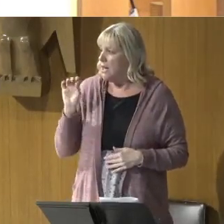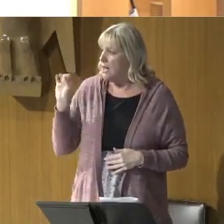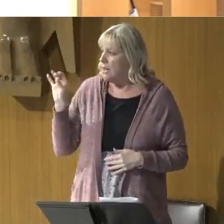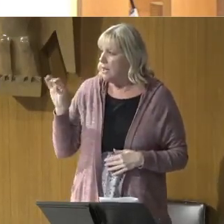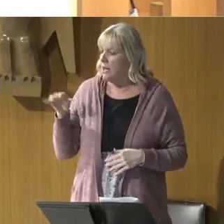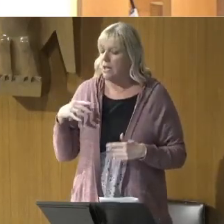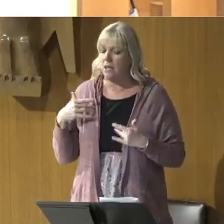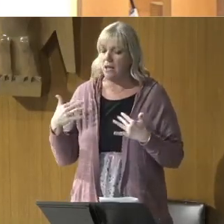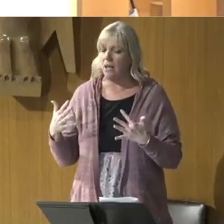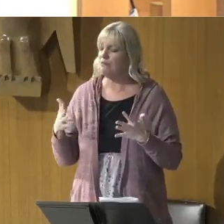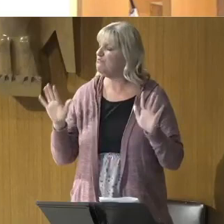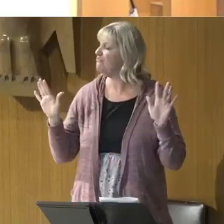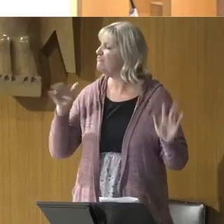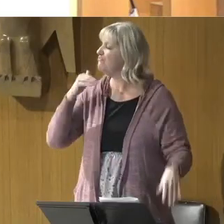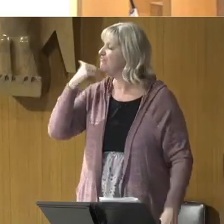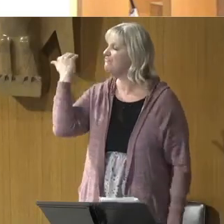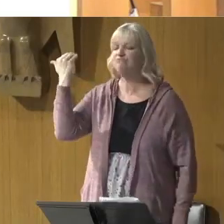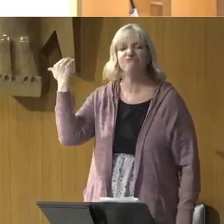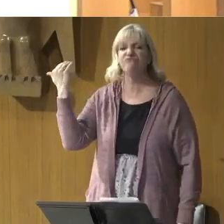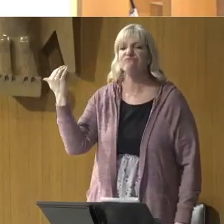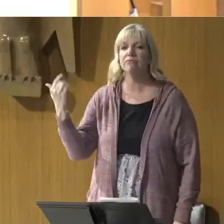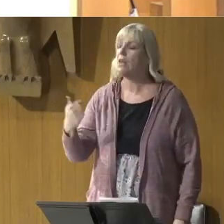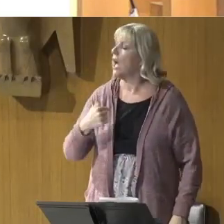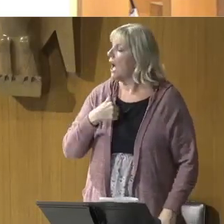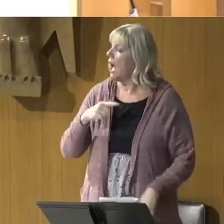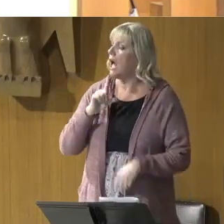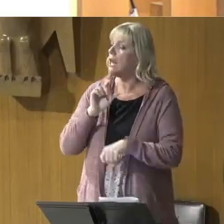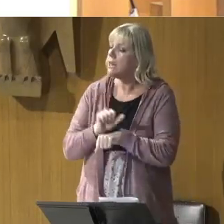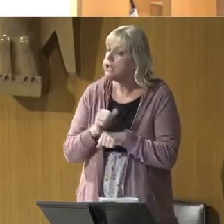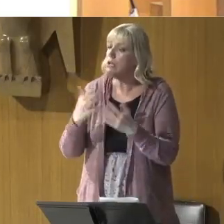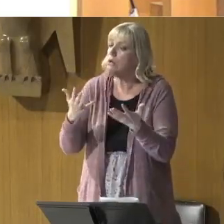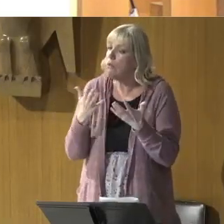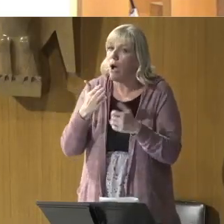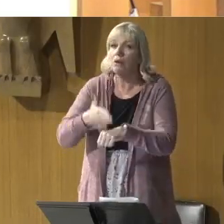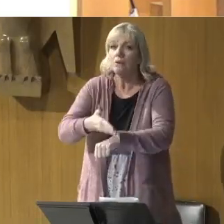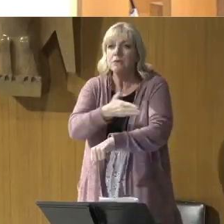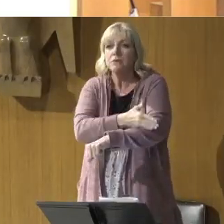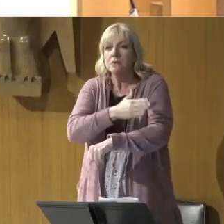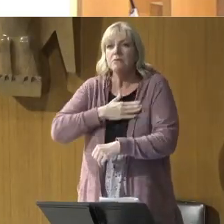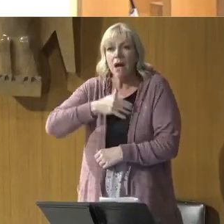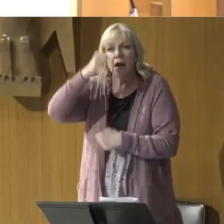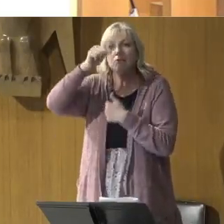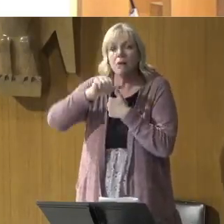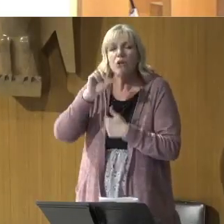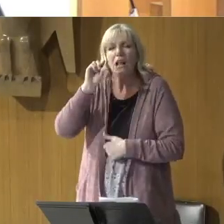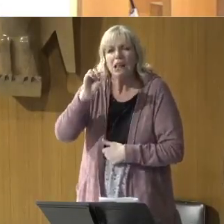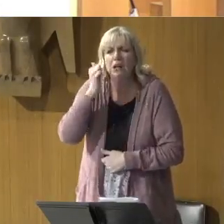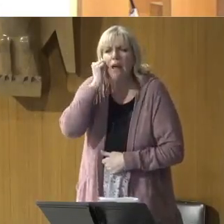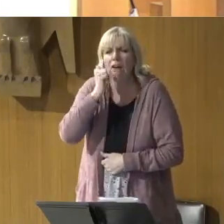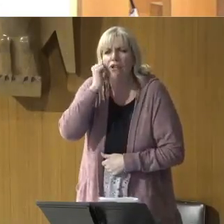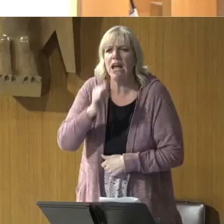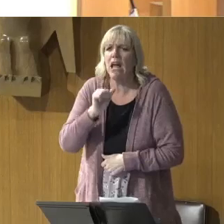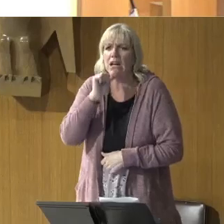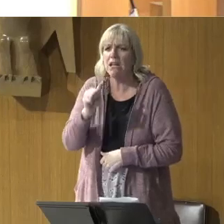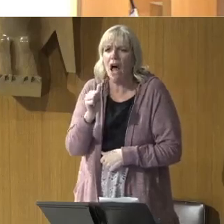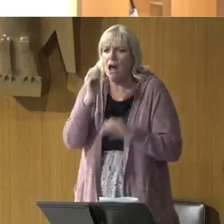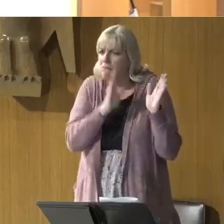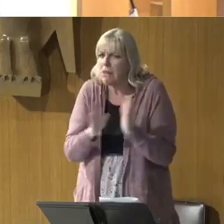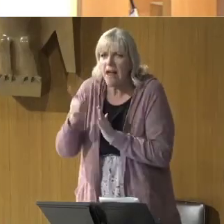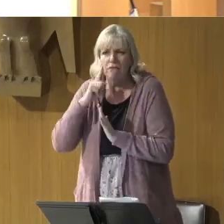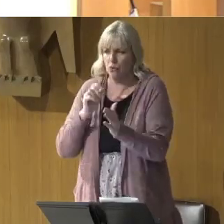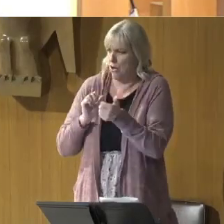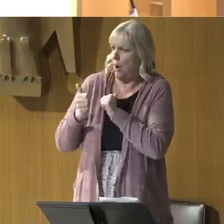finally broke down and said, Jacob, I literally just wanted to work on my memory a little bit each day. This was never meant to be a competition.